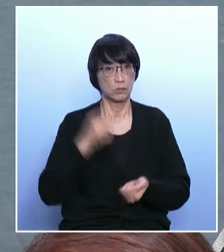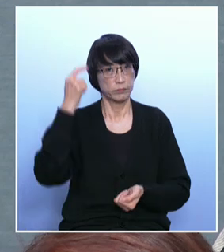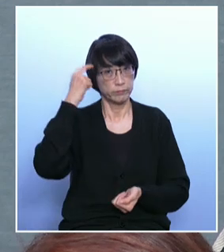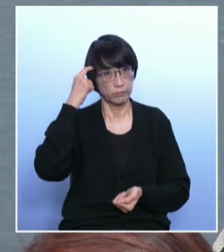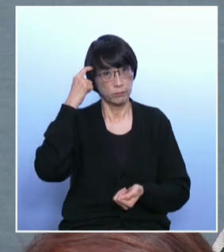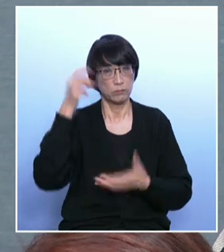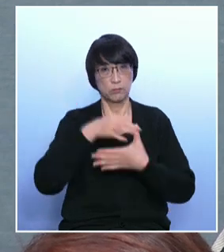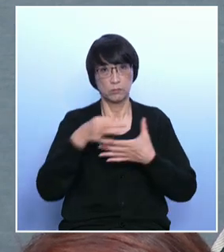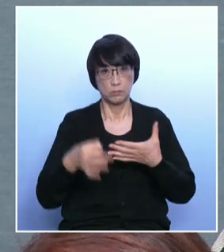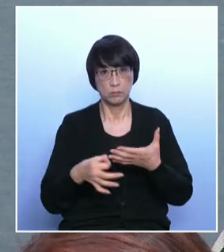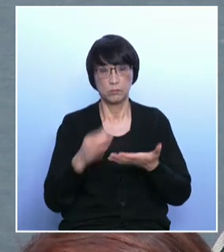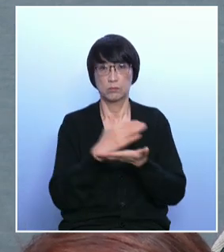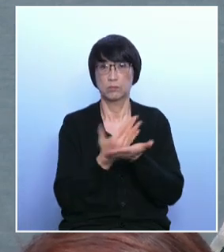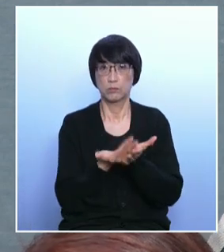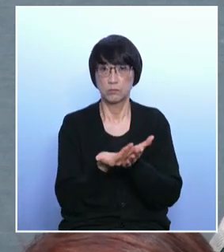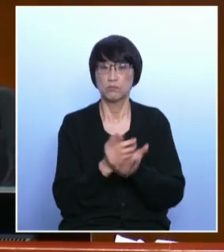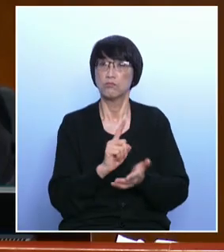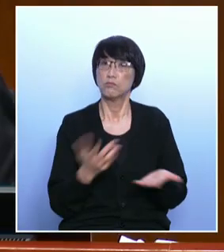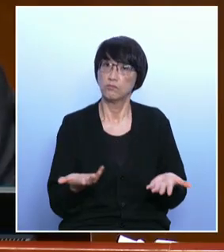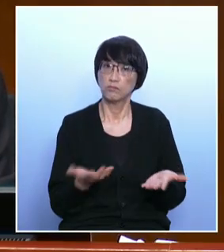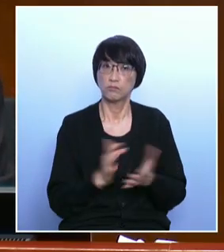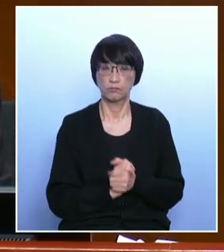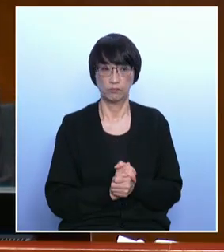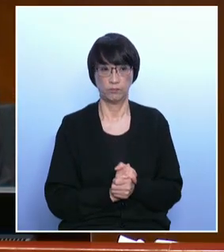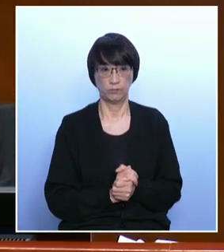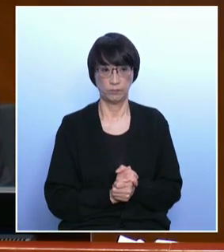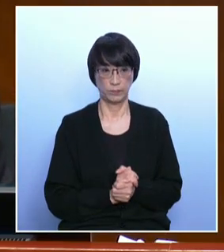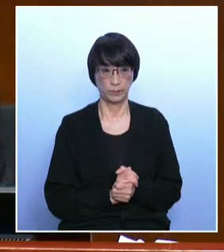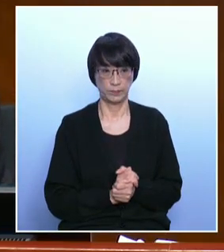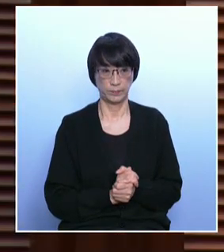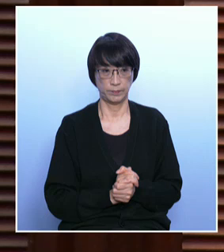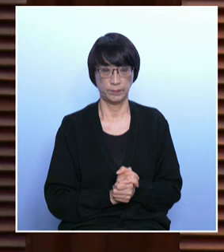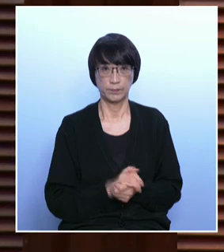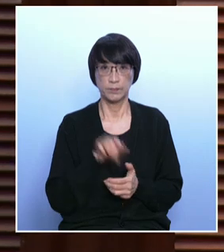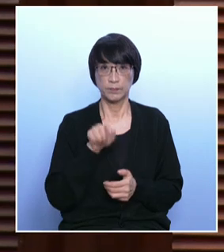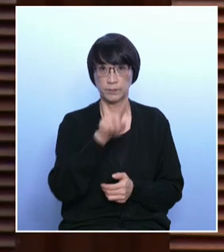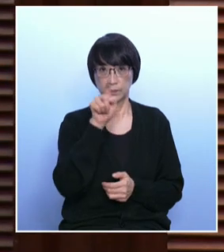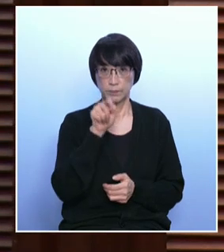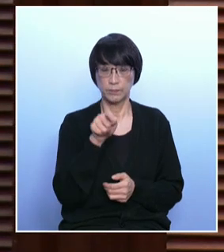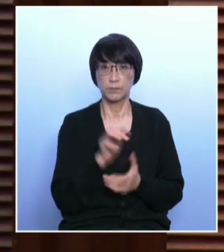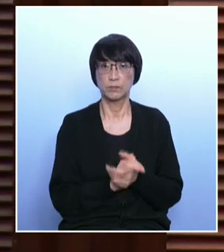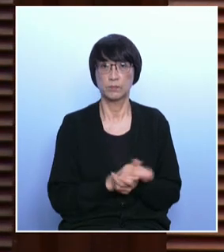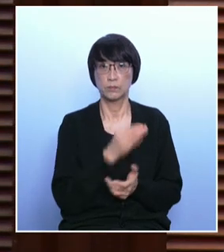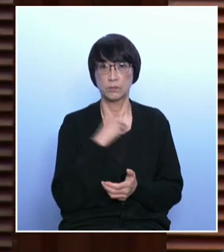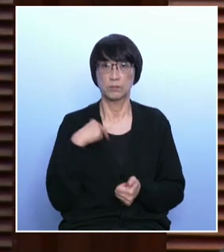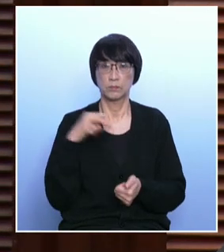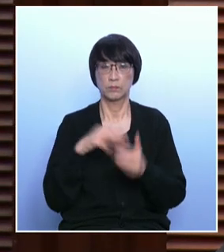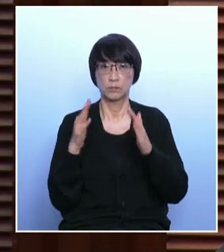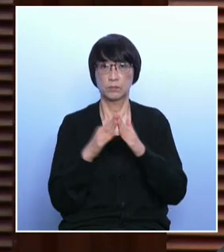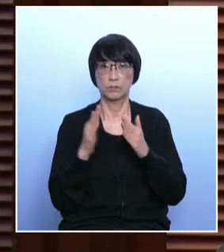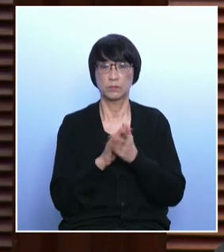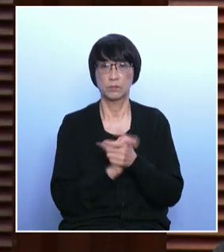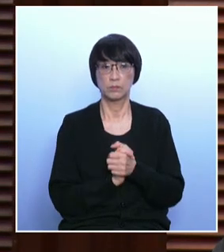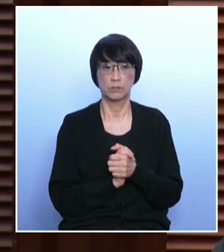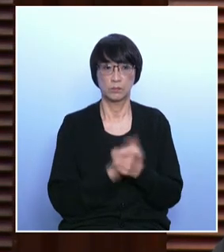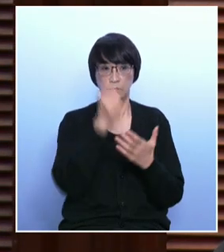wider range, such as dementia or other geriatric diseases? Thank you.